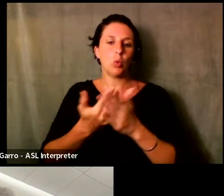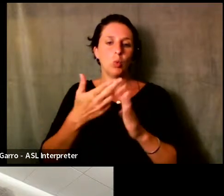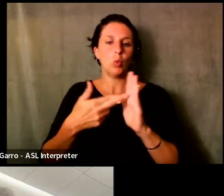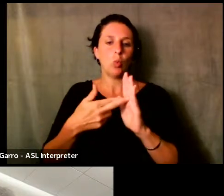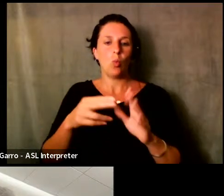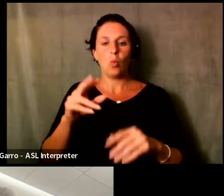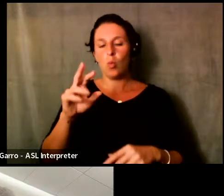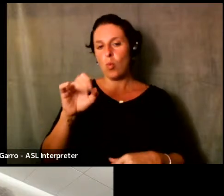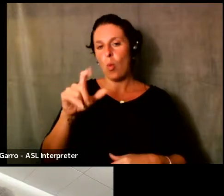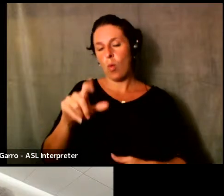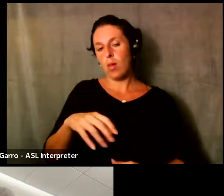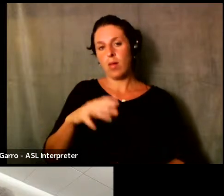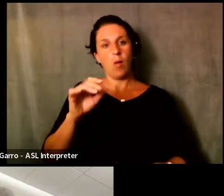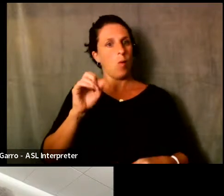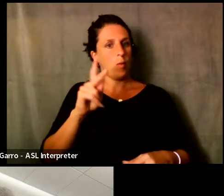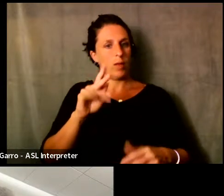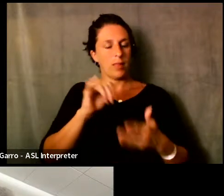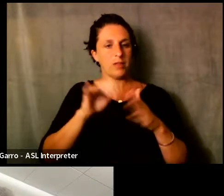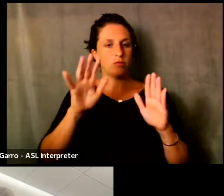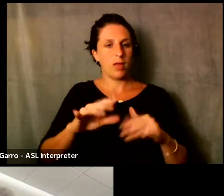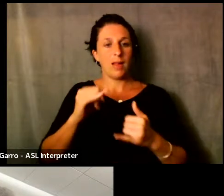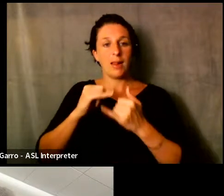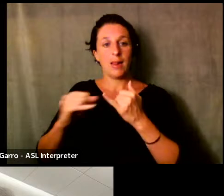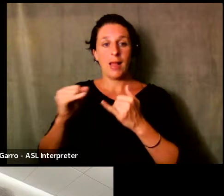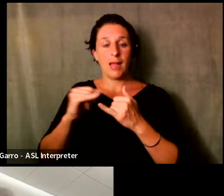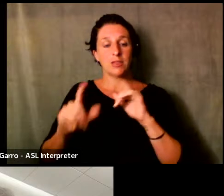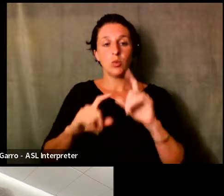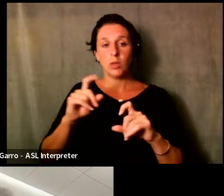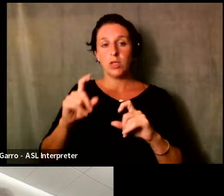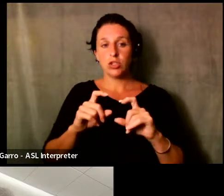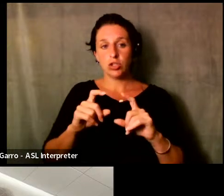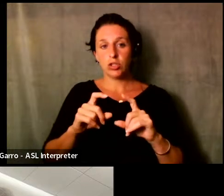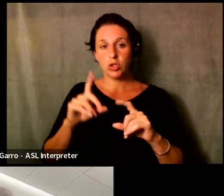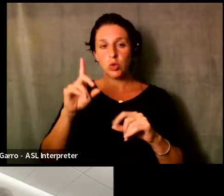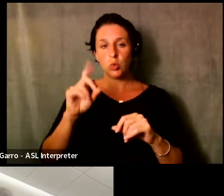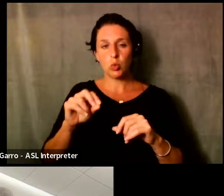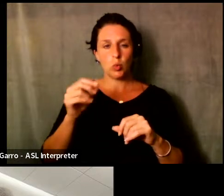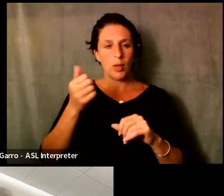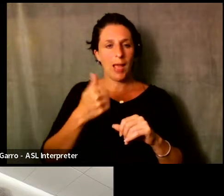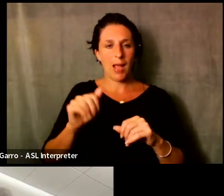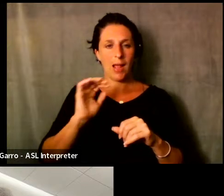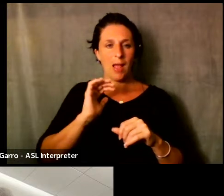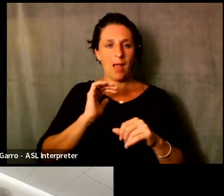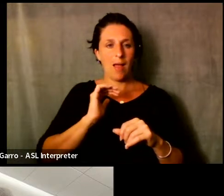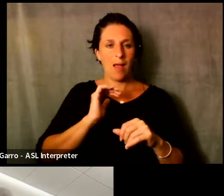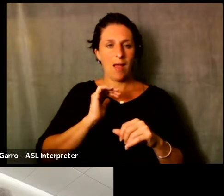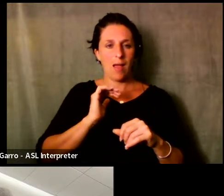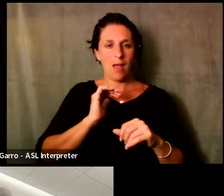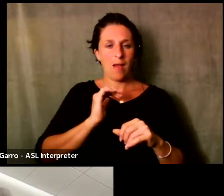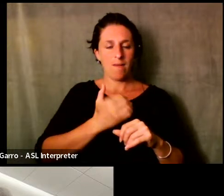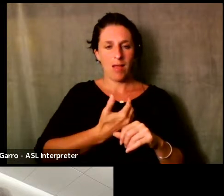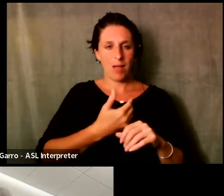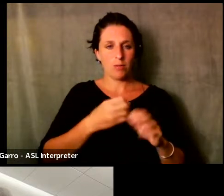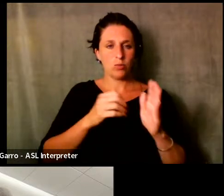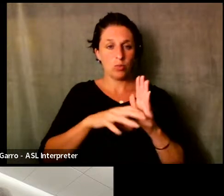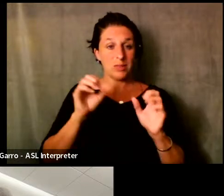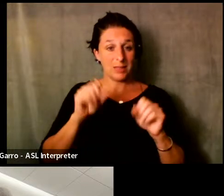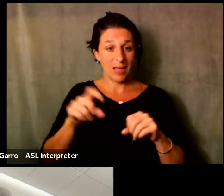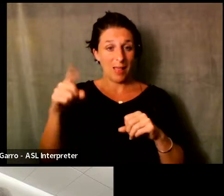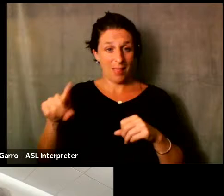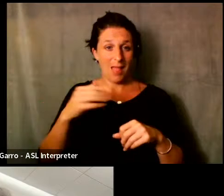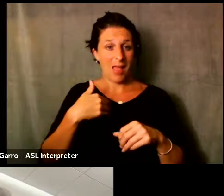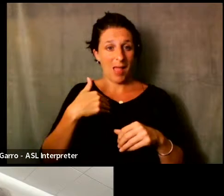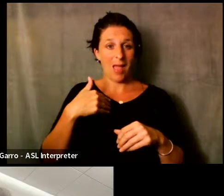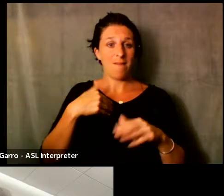great. And then my last question is, do any of our students could they have access to any of